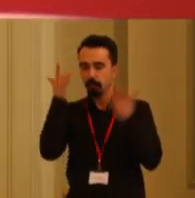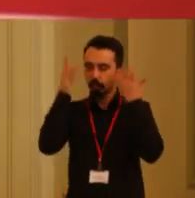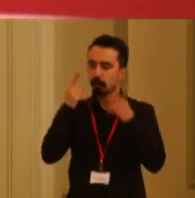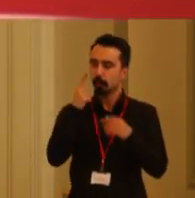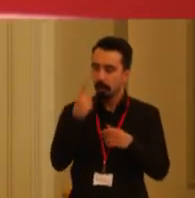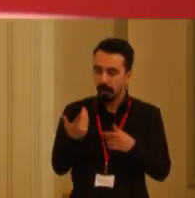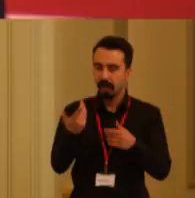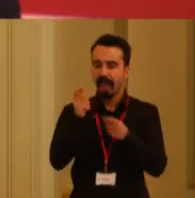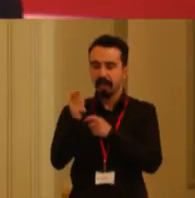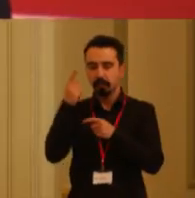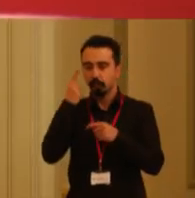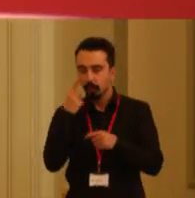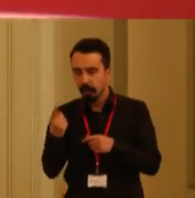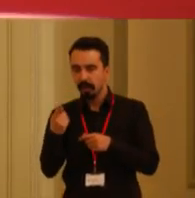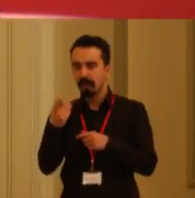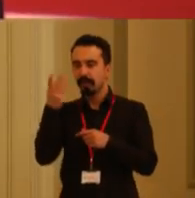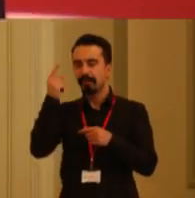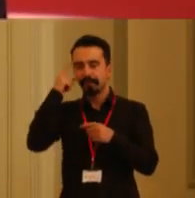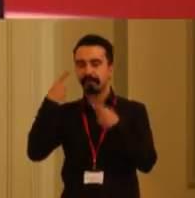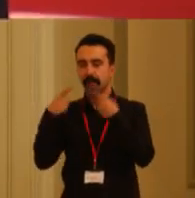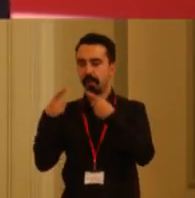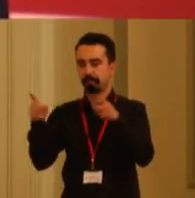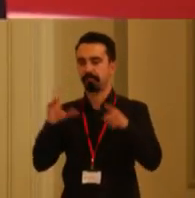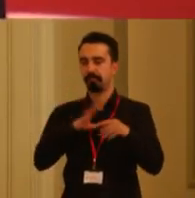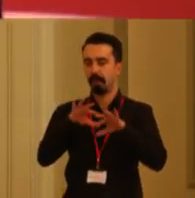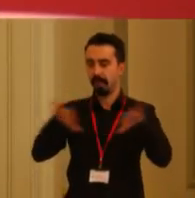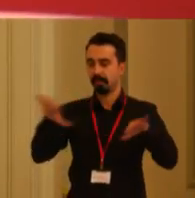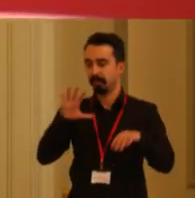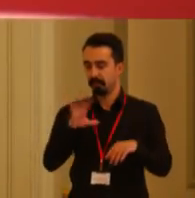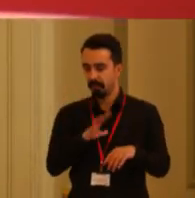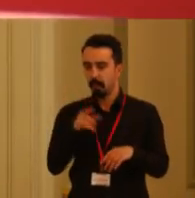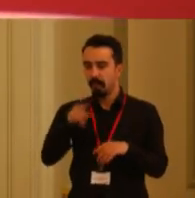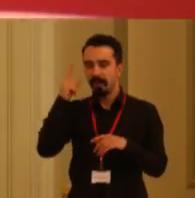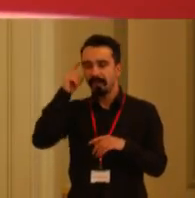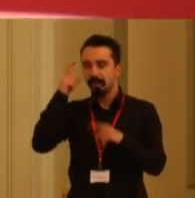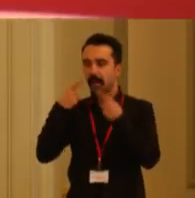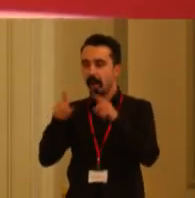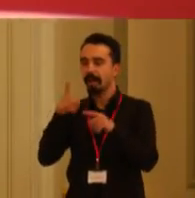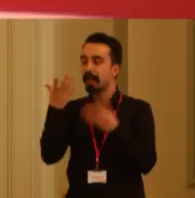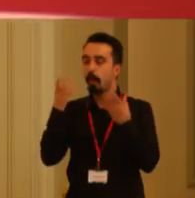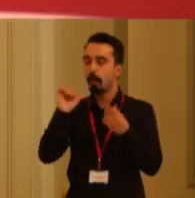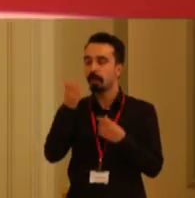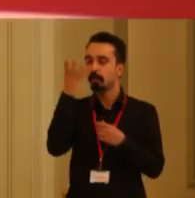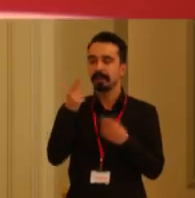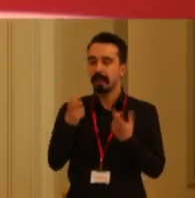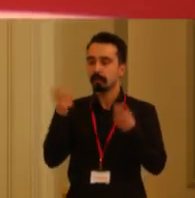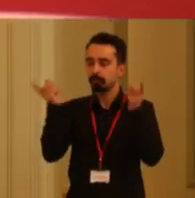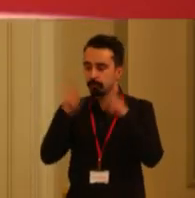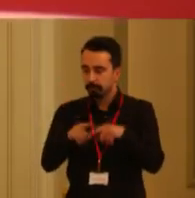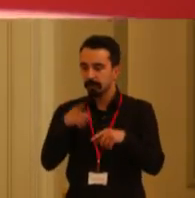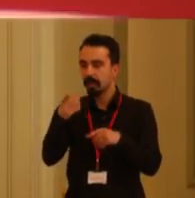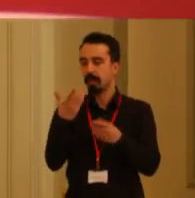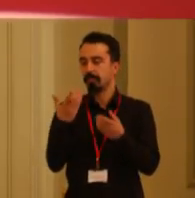agree. But because of background, education, groups can always end up in disagreement because of their